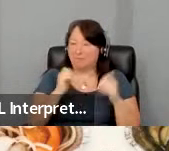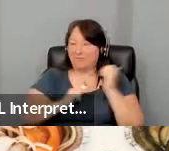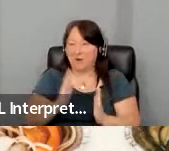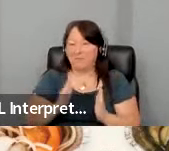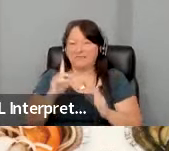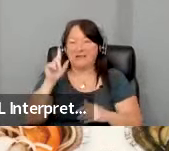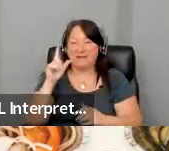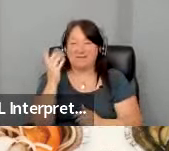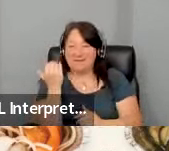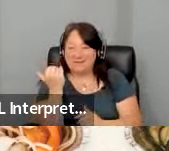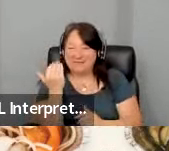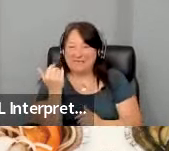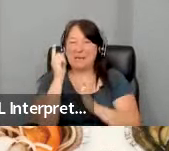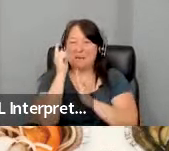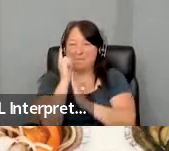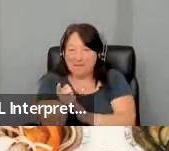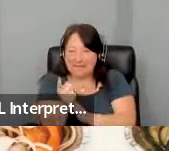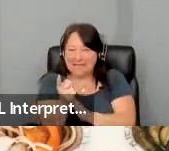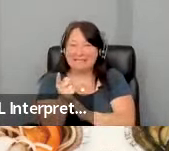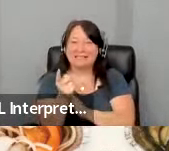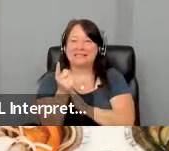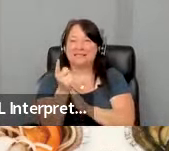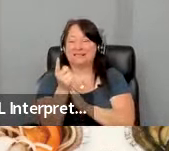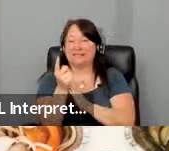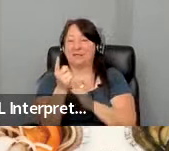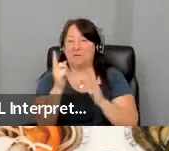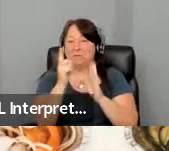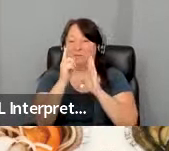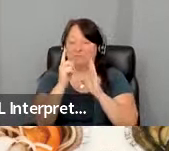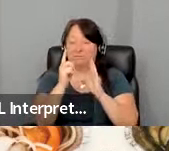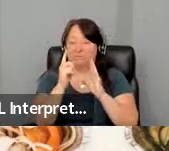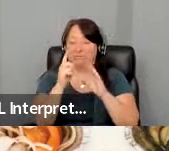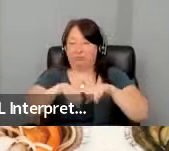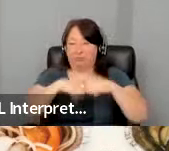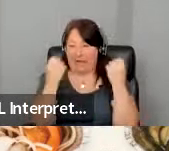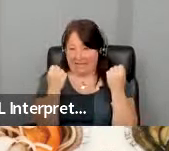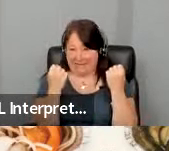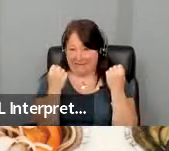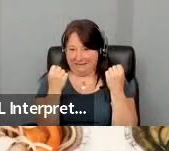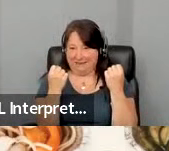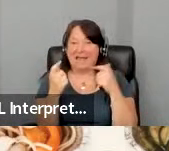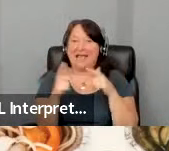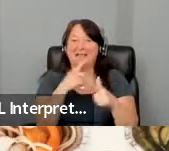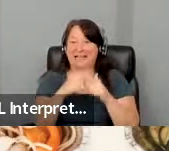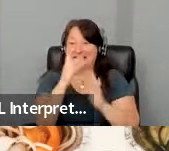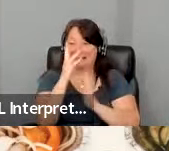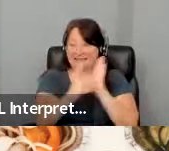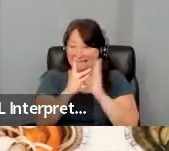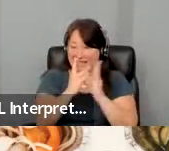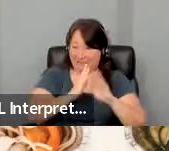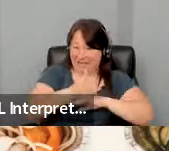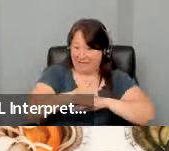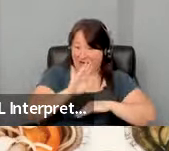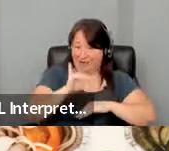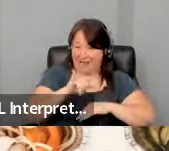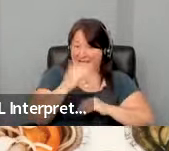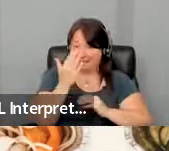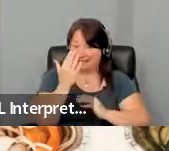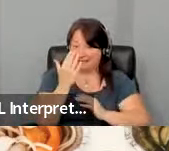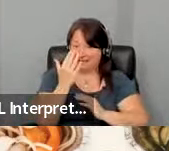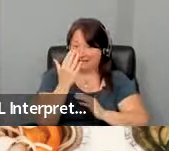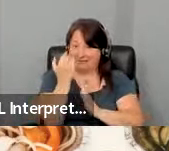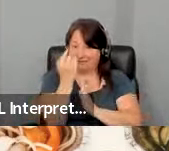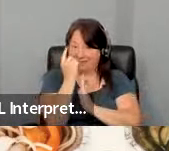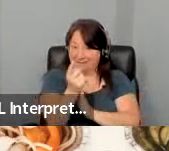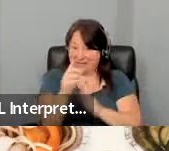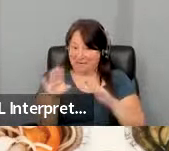of your workday, and then your first meal can start 6 hours after the NDB. The NDB should also be reflected on your